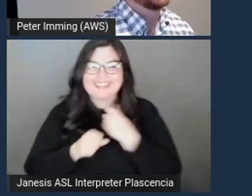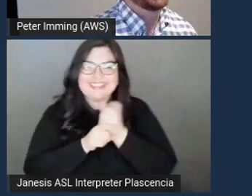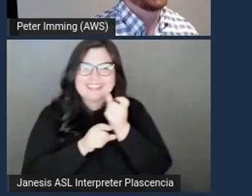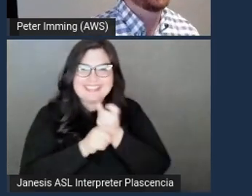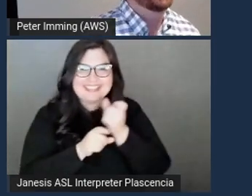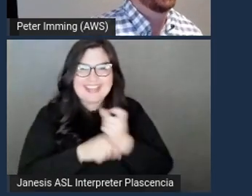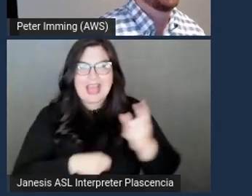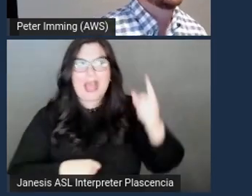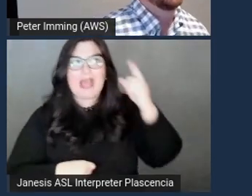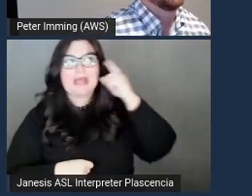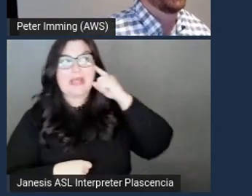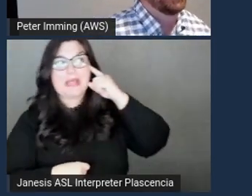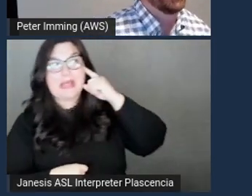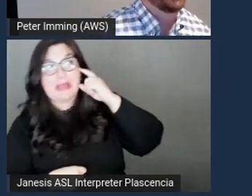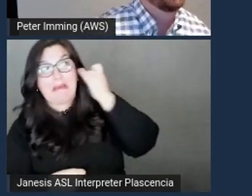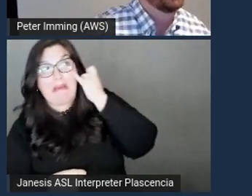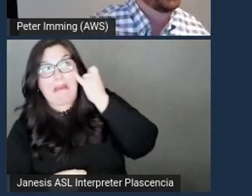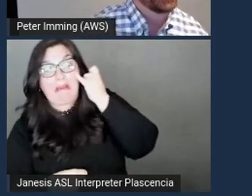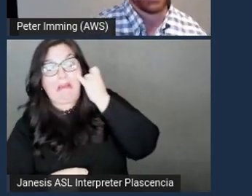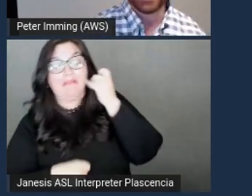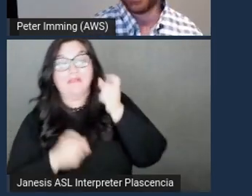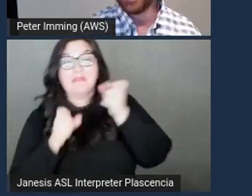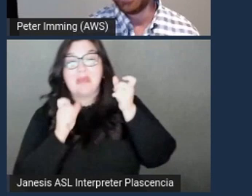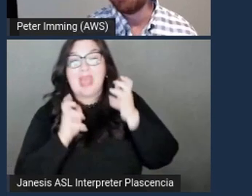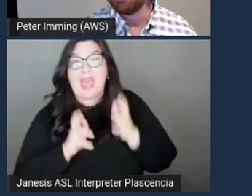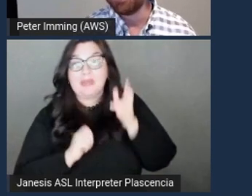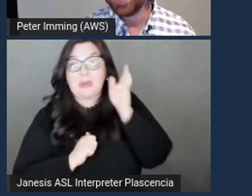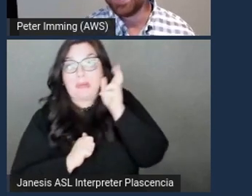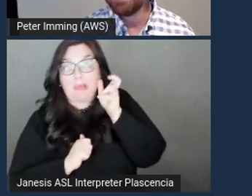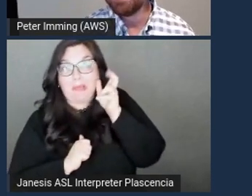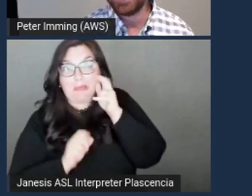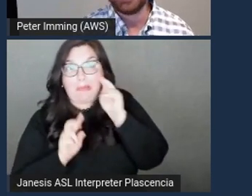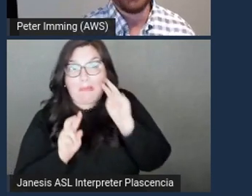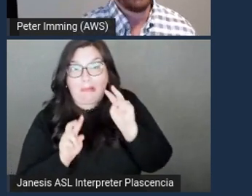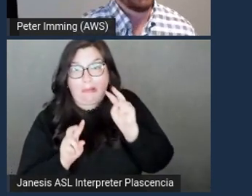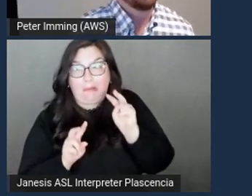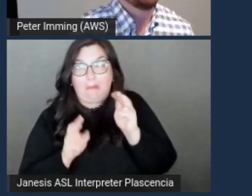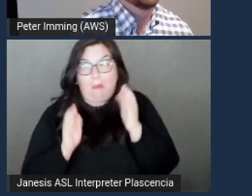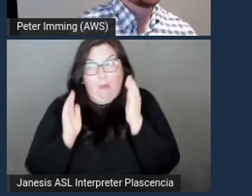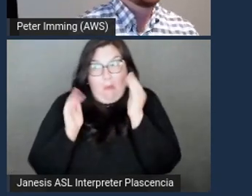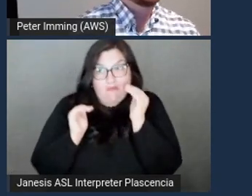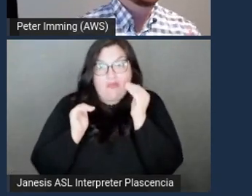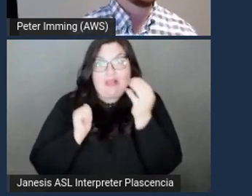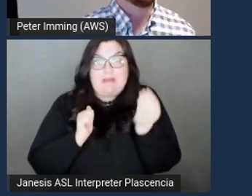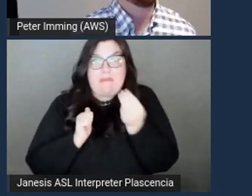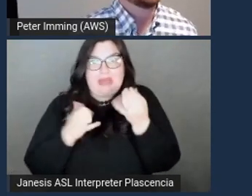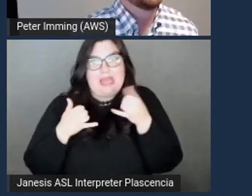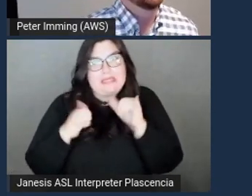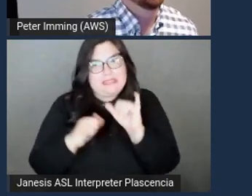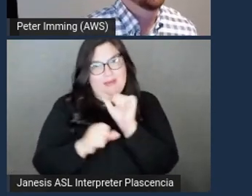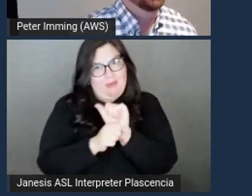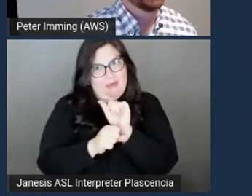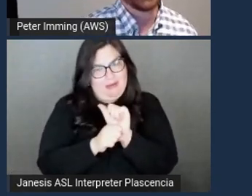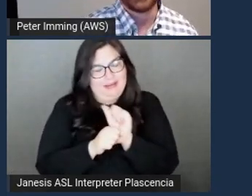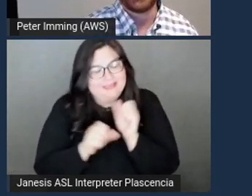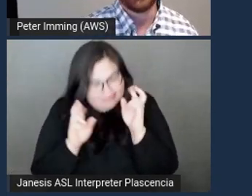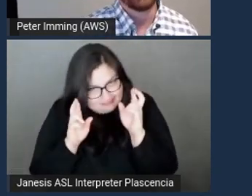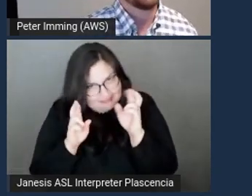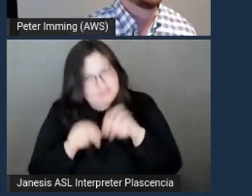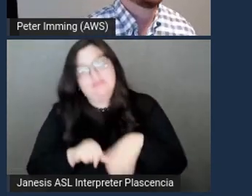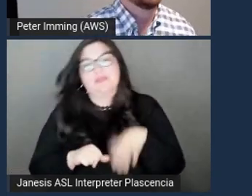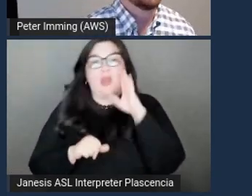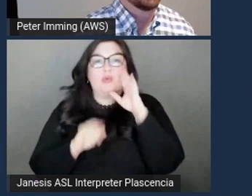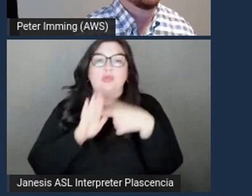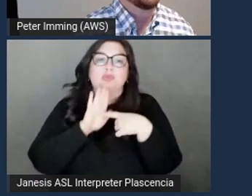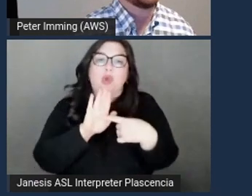manager's listening to this as well. So hopefully I still am employed here Monday. But I just wanted to show you what a replication rule looks like here.